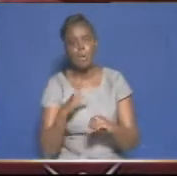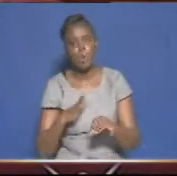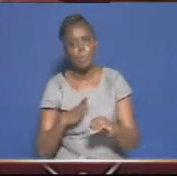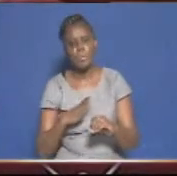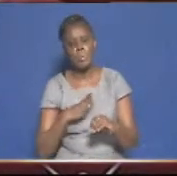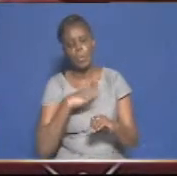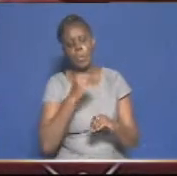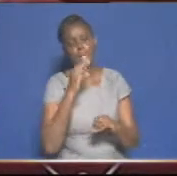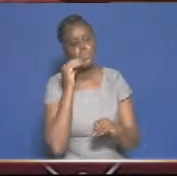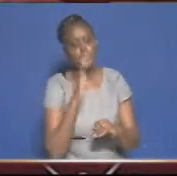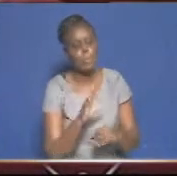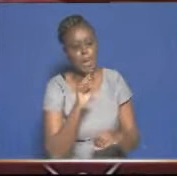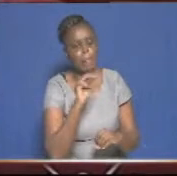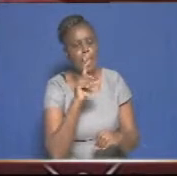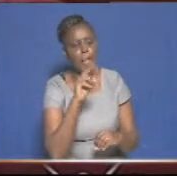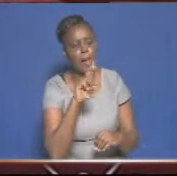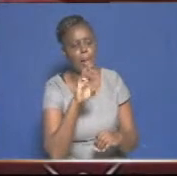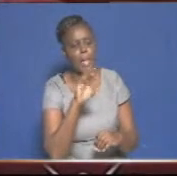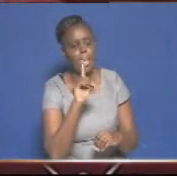Marende.